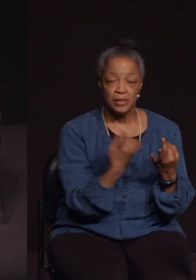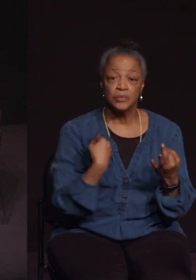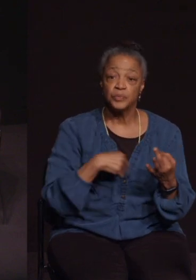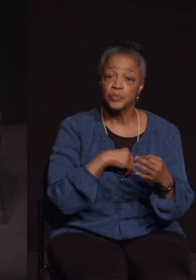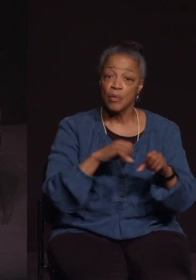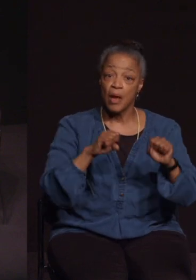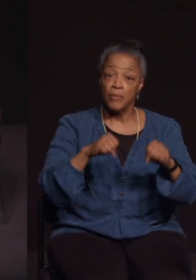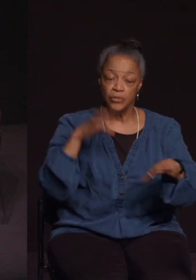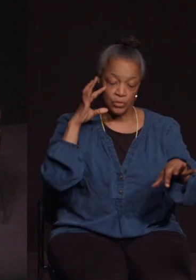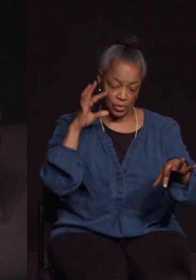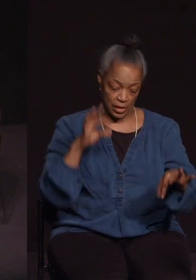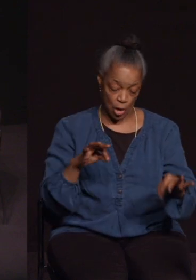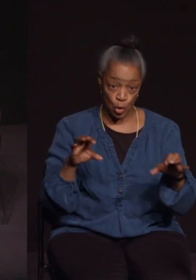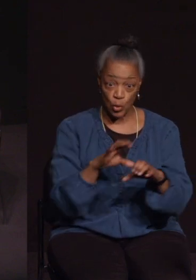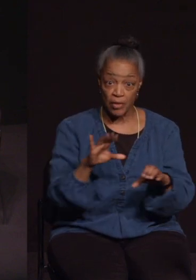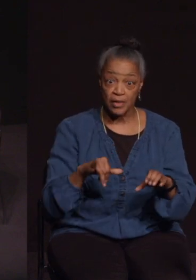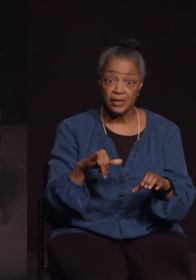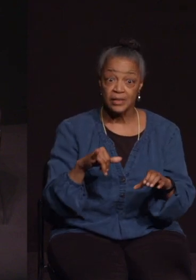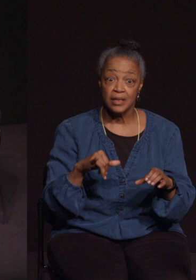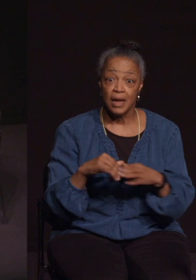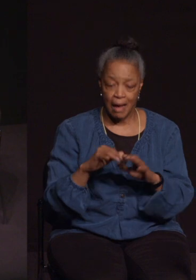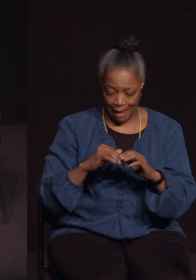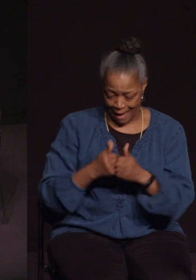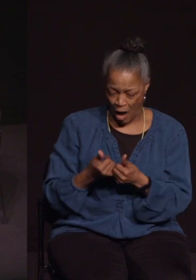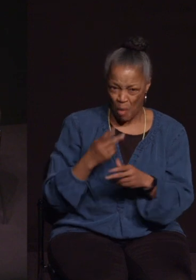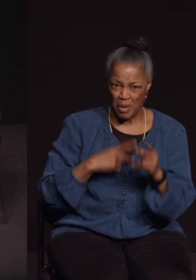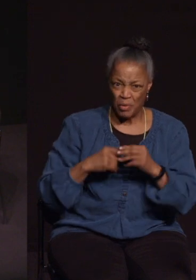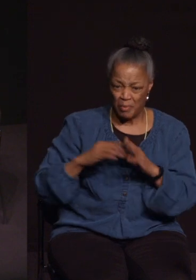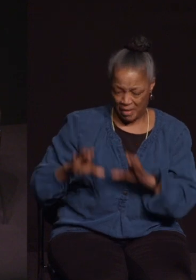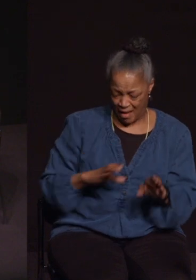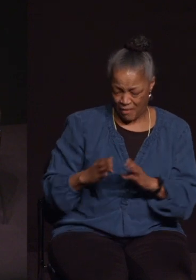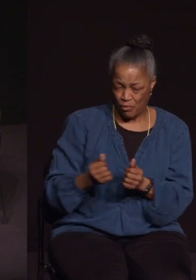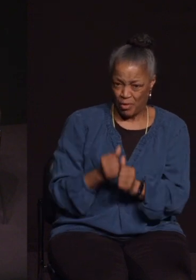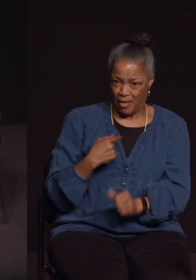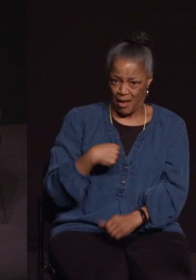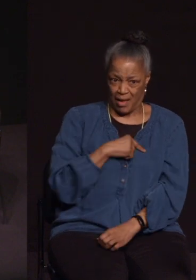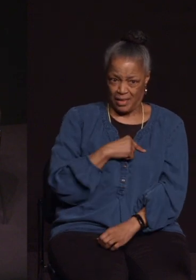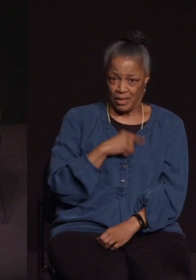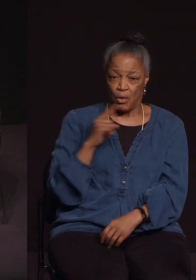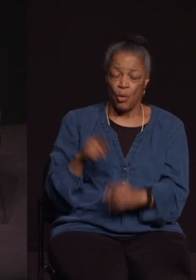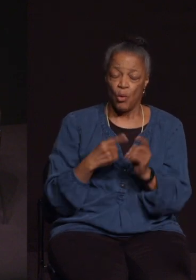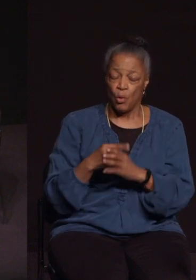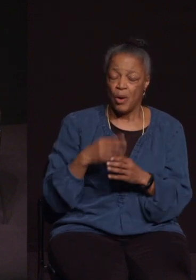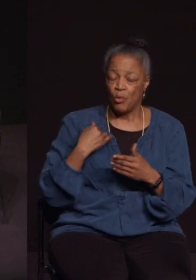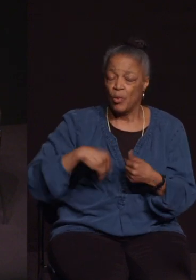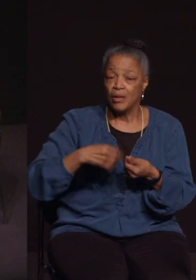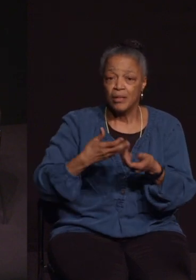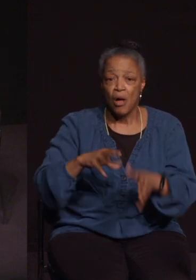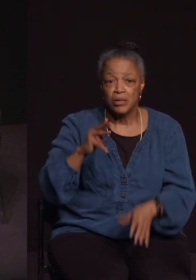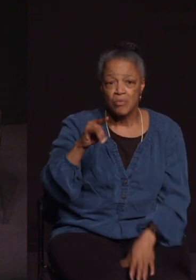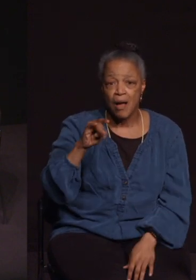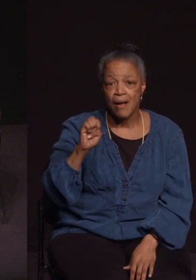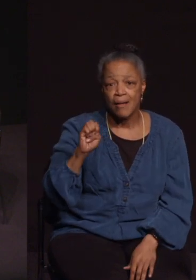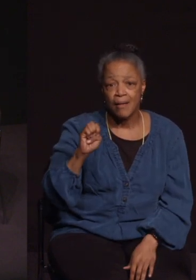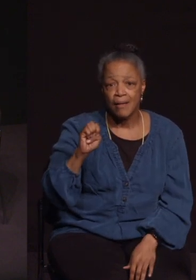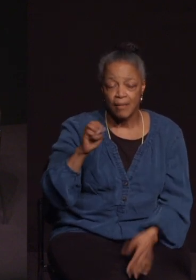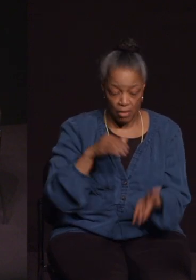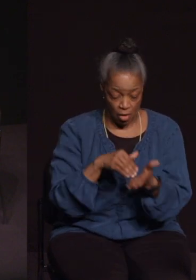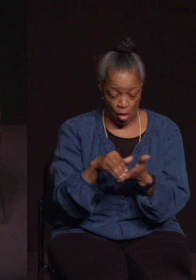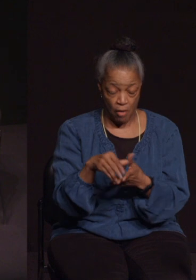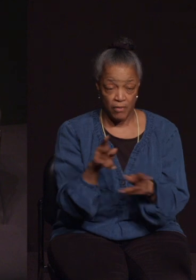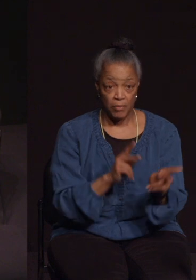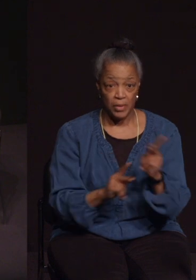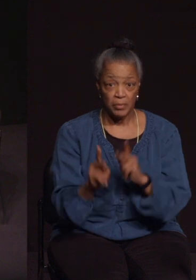to decide on doing this by the way that we were treated, you know, when we lost Mike. A lot of the times people get